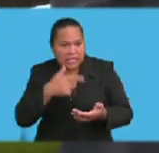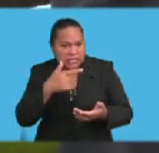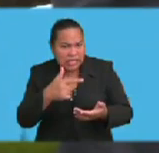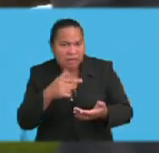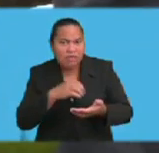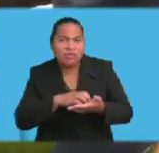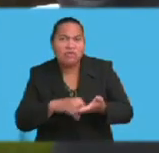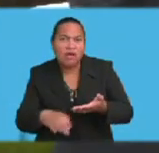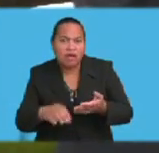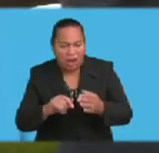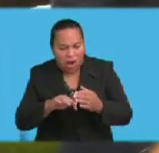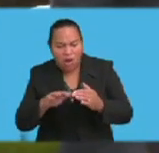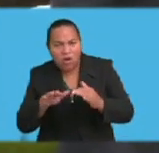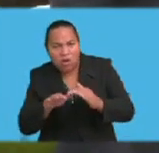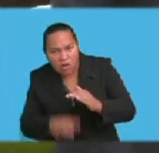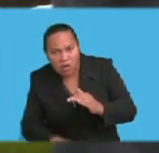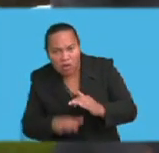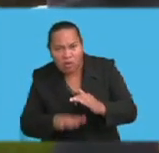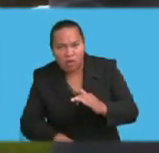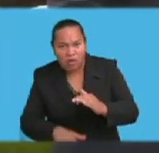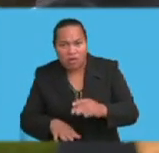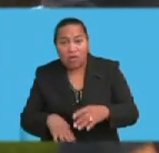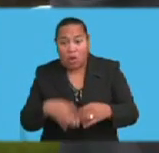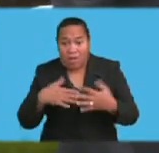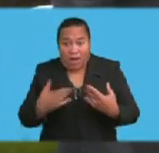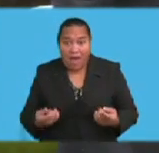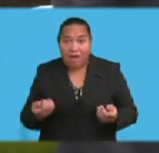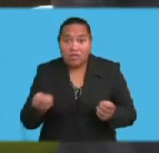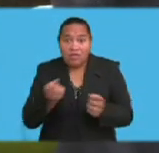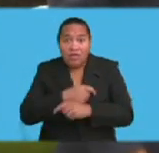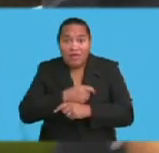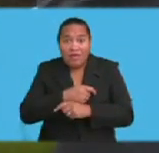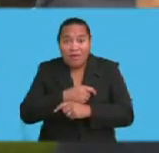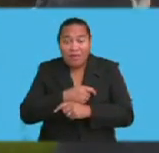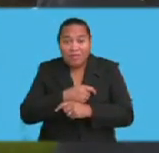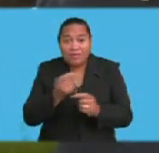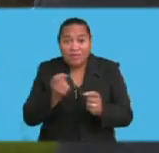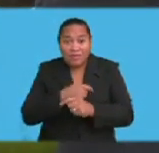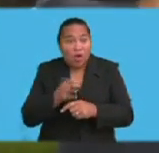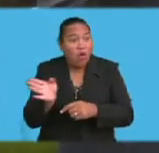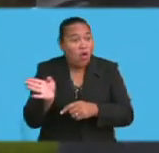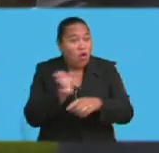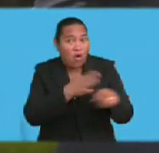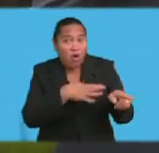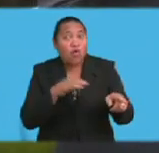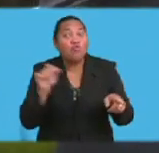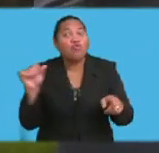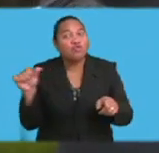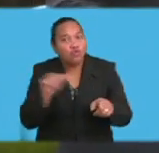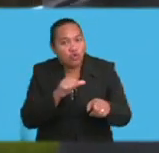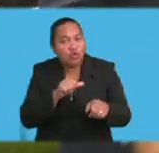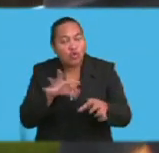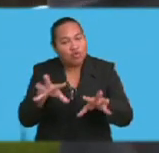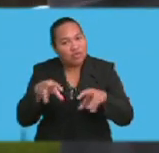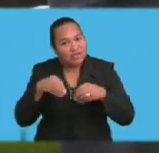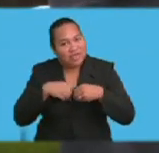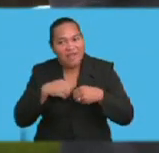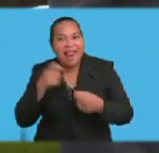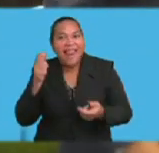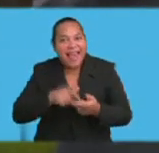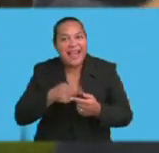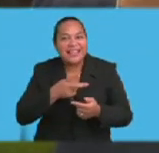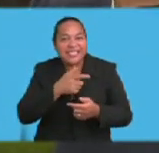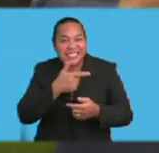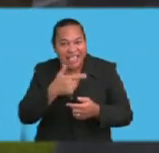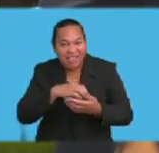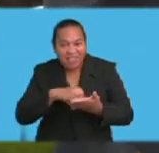month. Under these reforms, Madam Speaker, all those people who in fact were supposed to be technically receiving less than $7